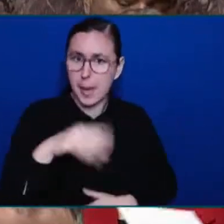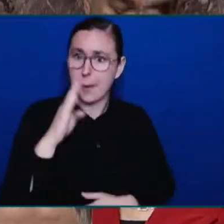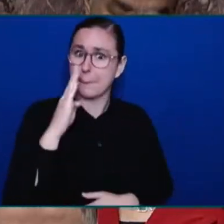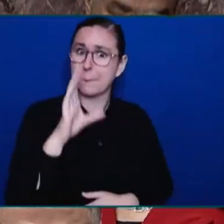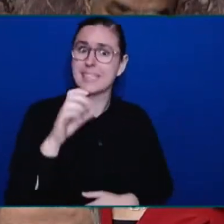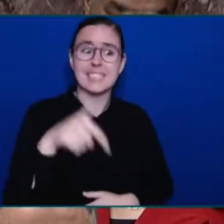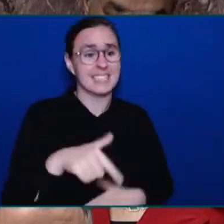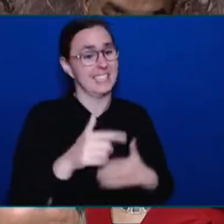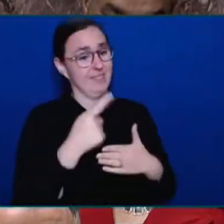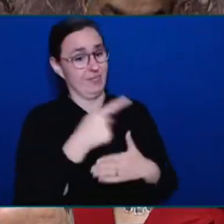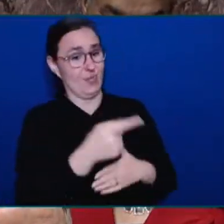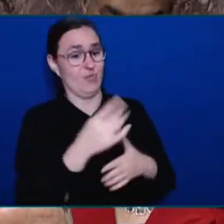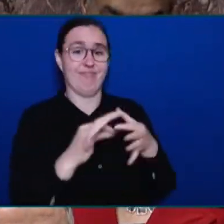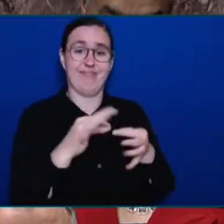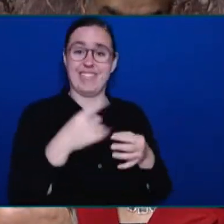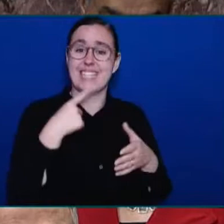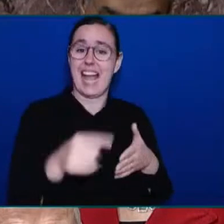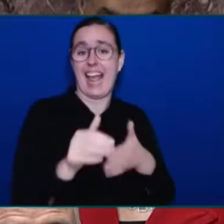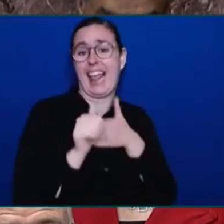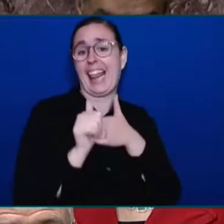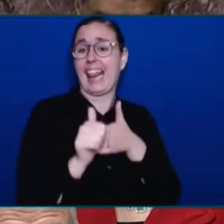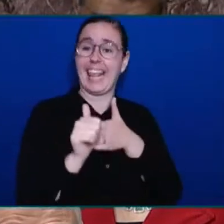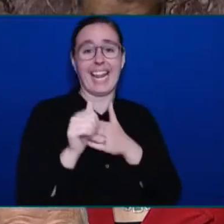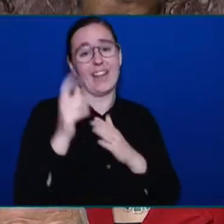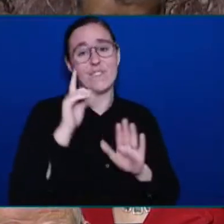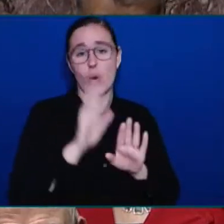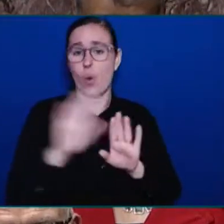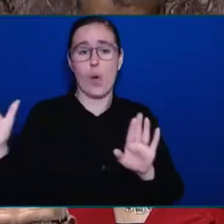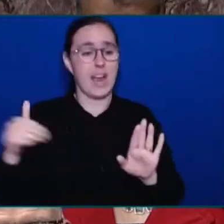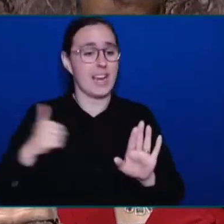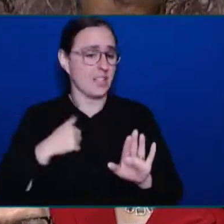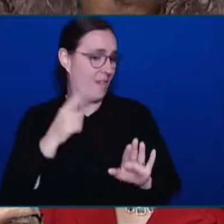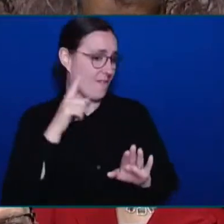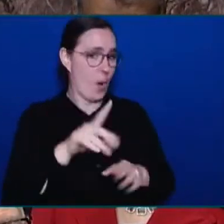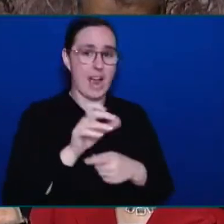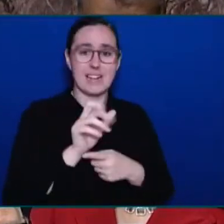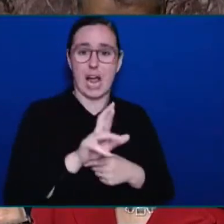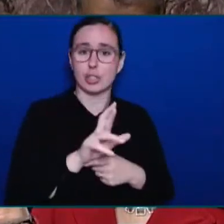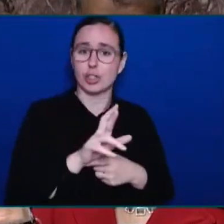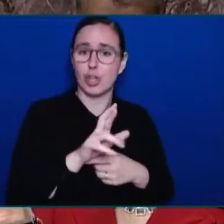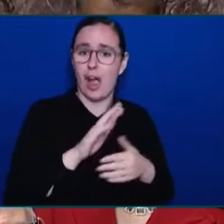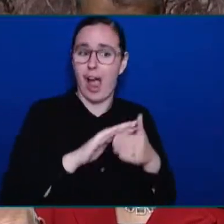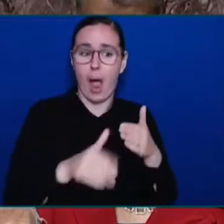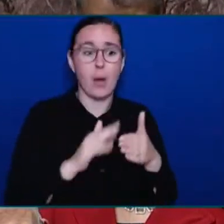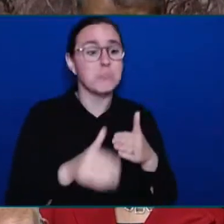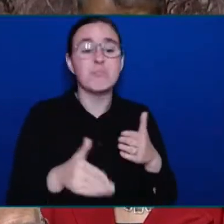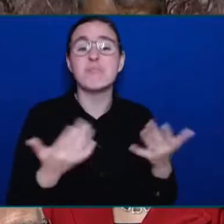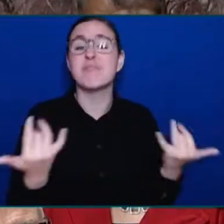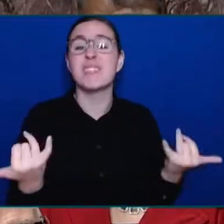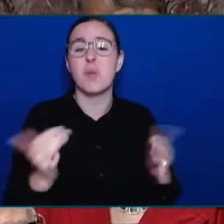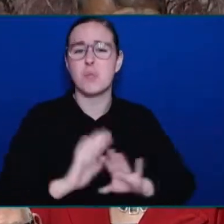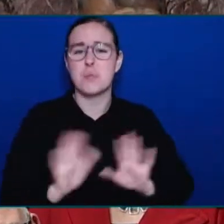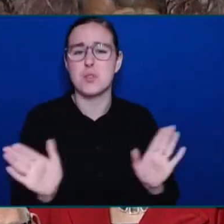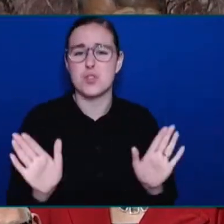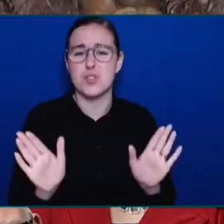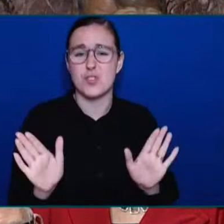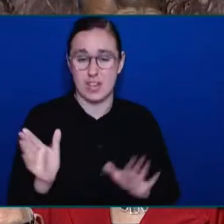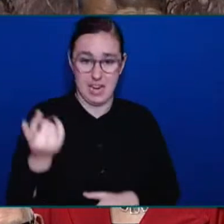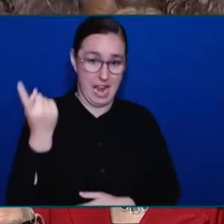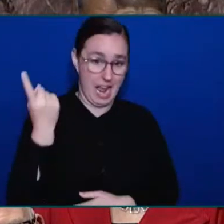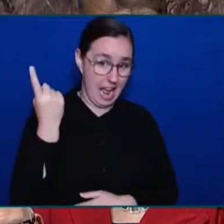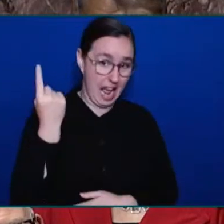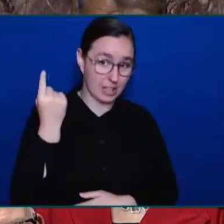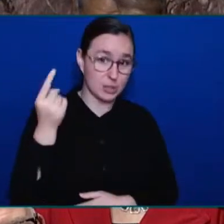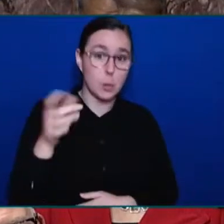outcomes, but not anymore. Last year, a 32-year-old woman with a high genetic risk of developing